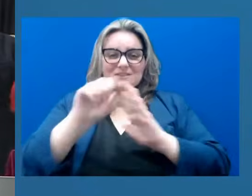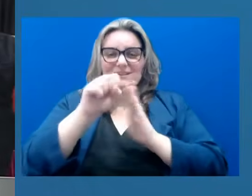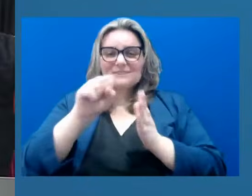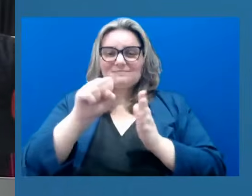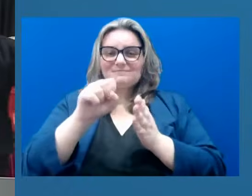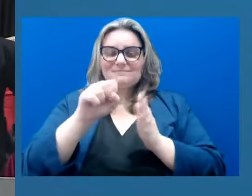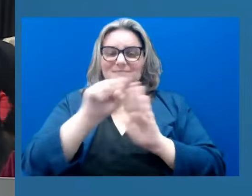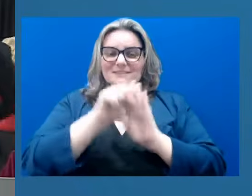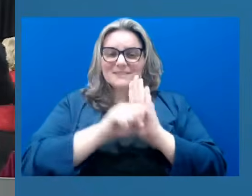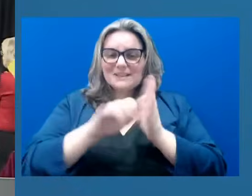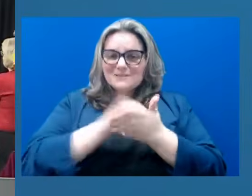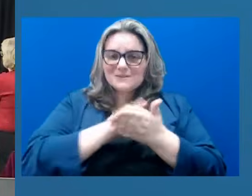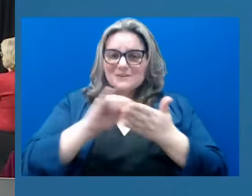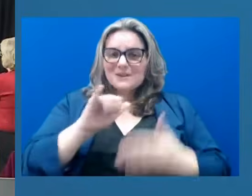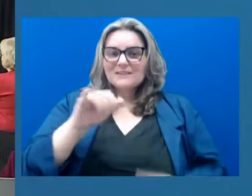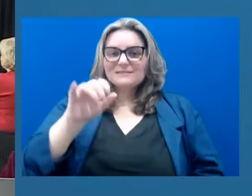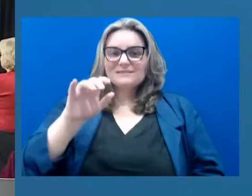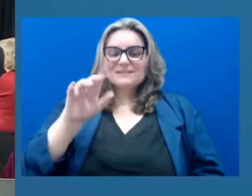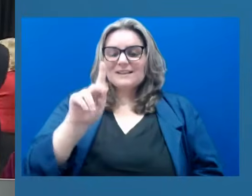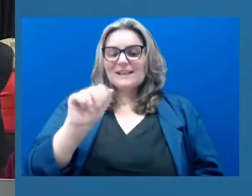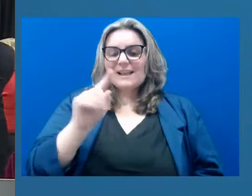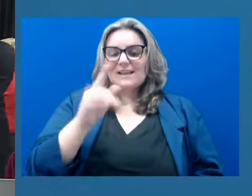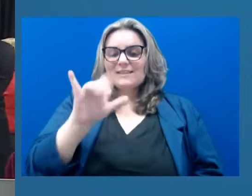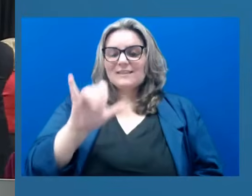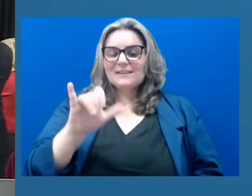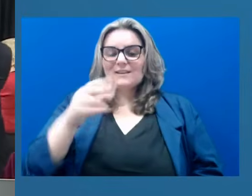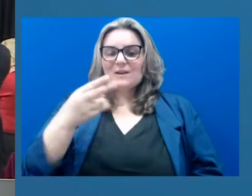Governor Kathy Hochul.